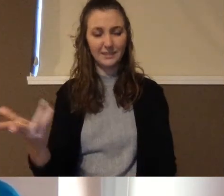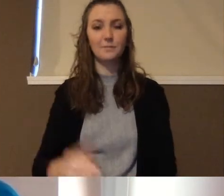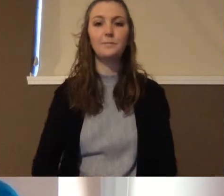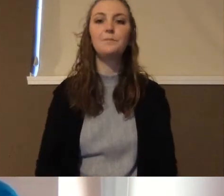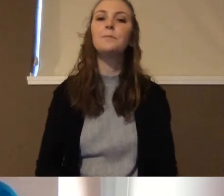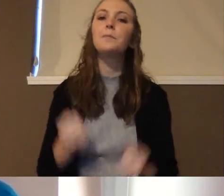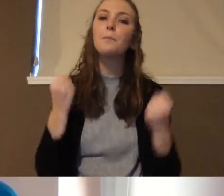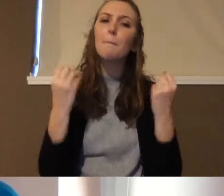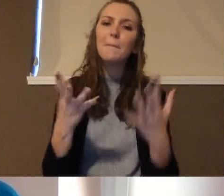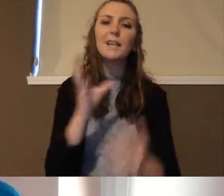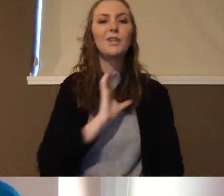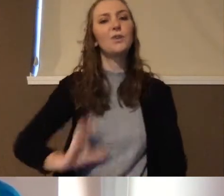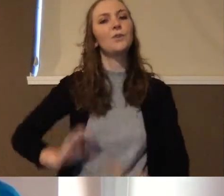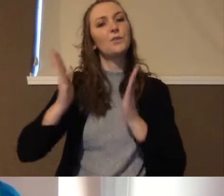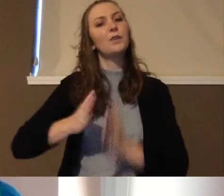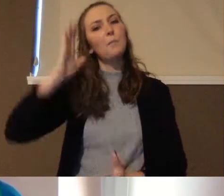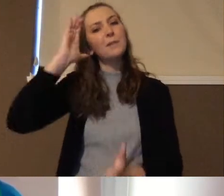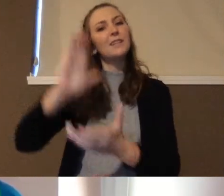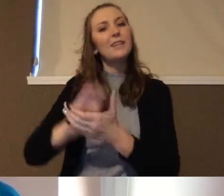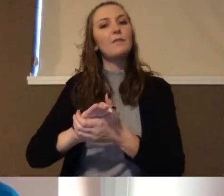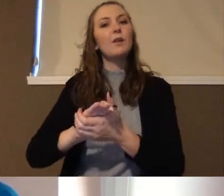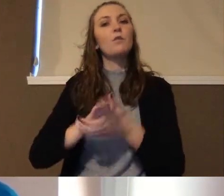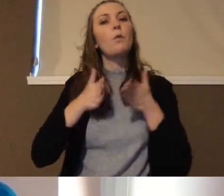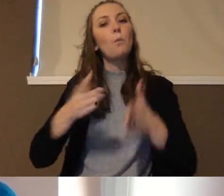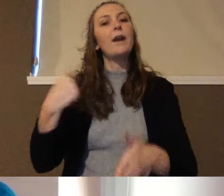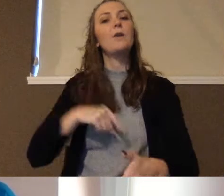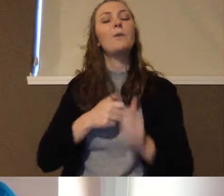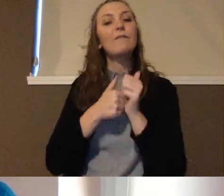that mean for us in September 2020?